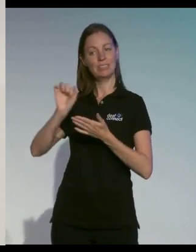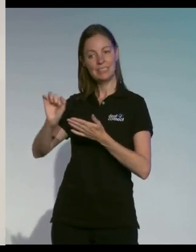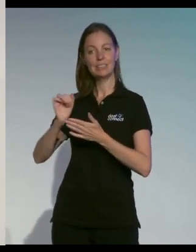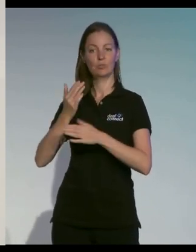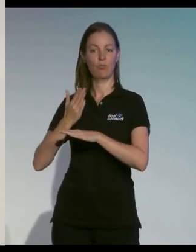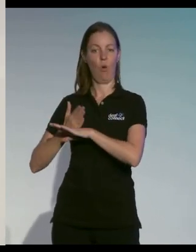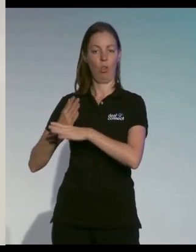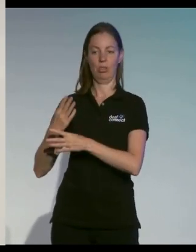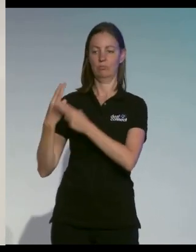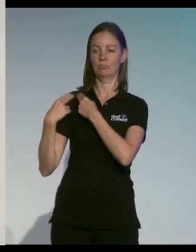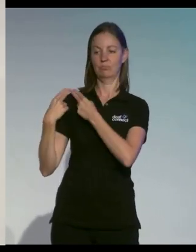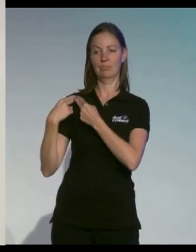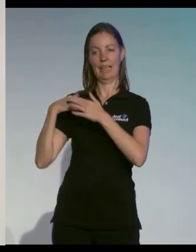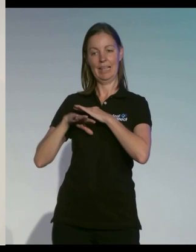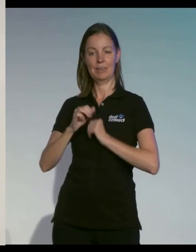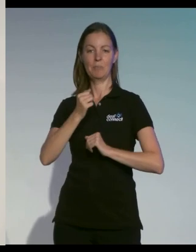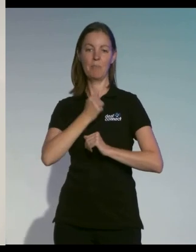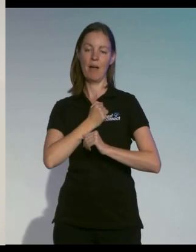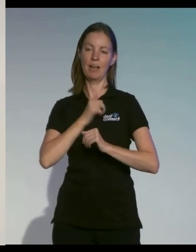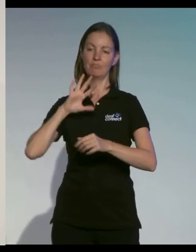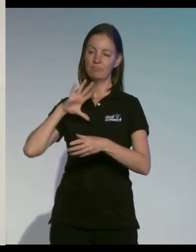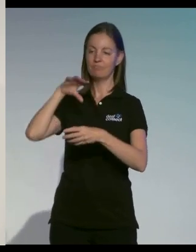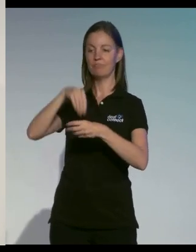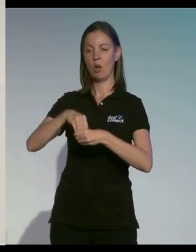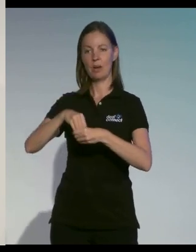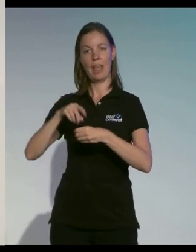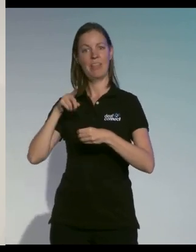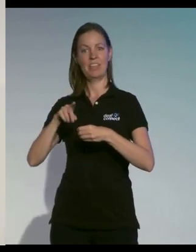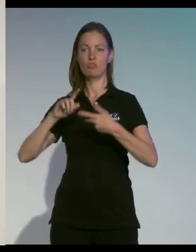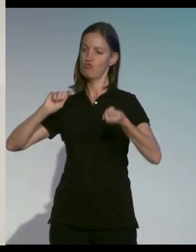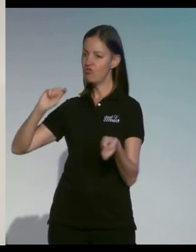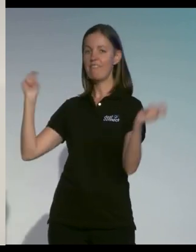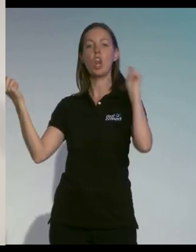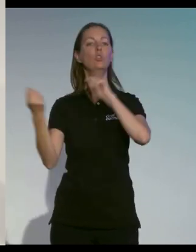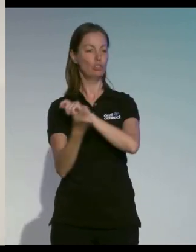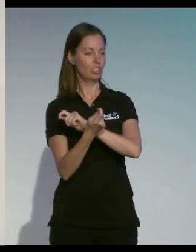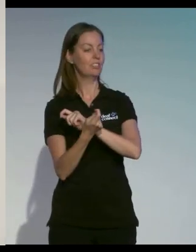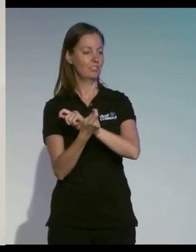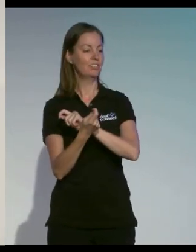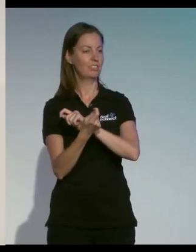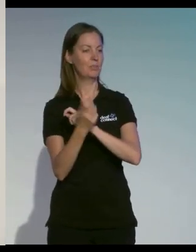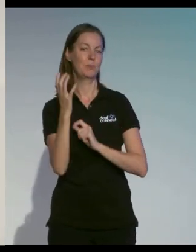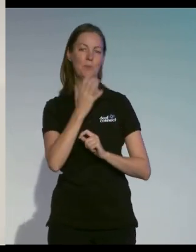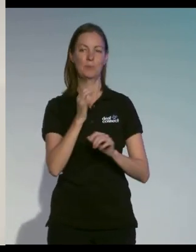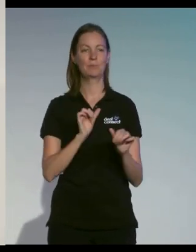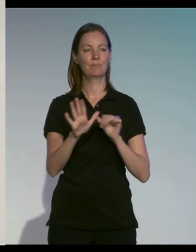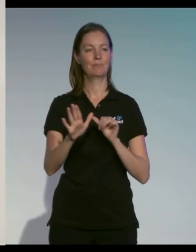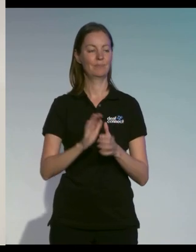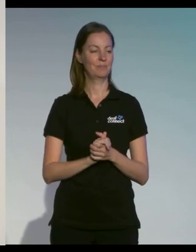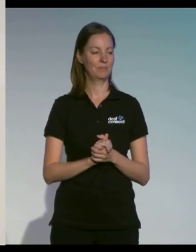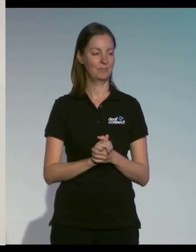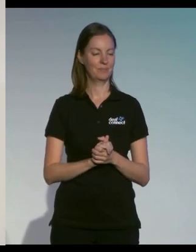my participation in this revolution. It's nothing less than a revolution.